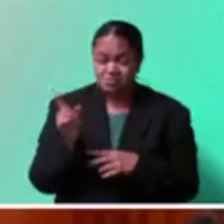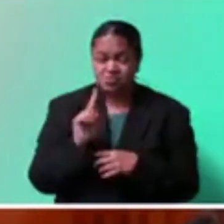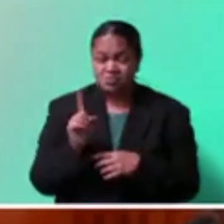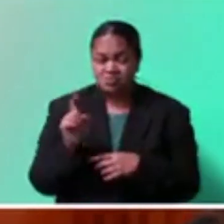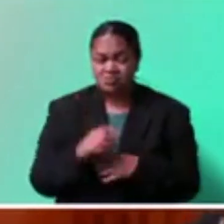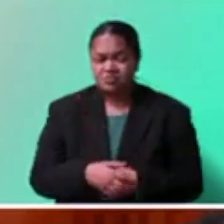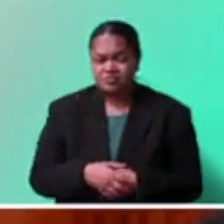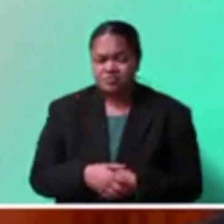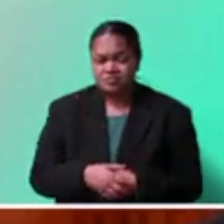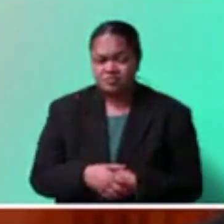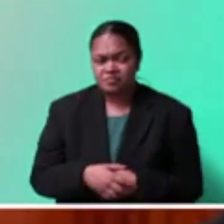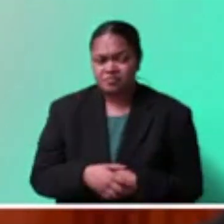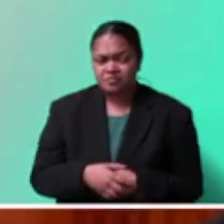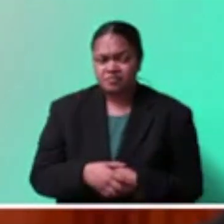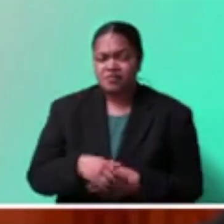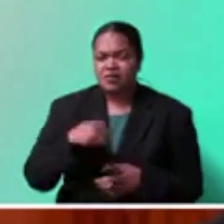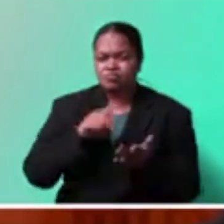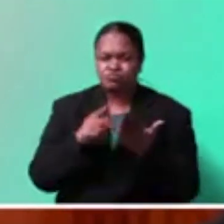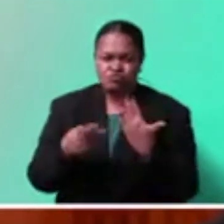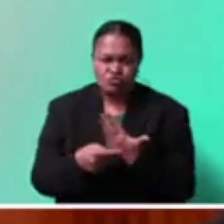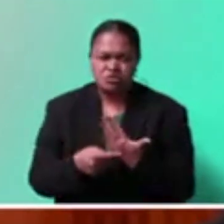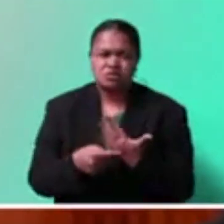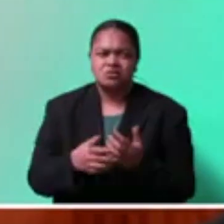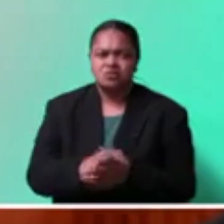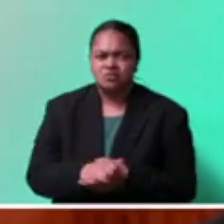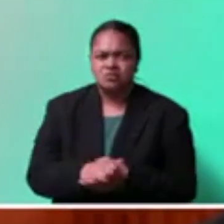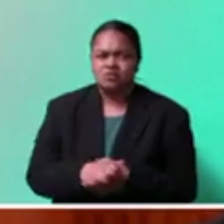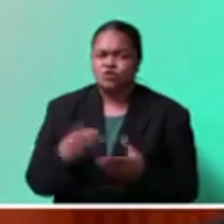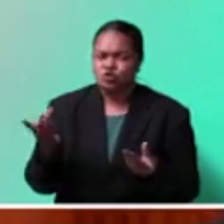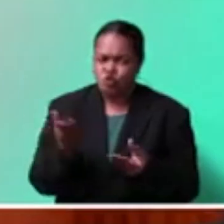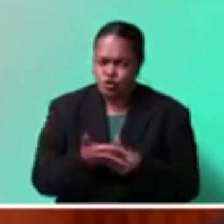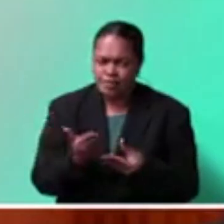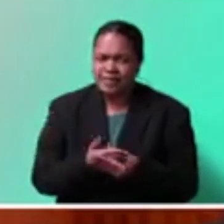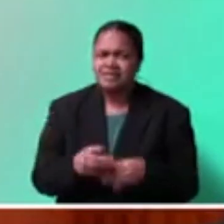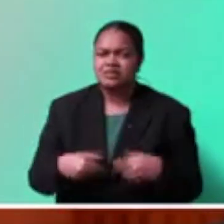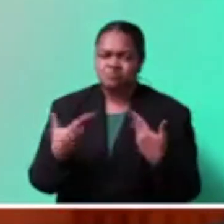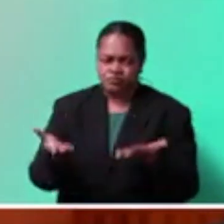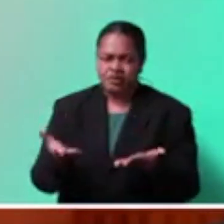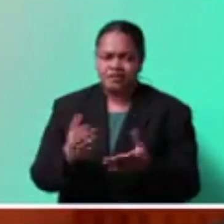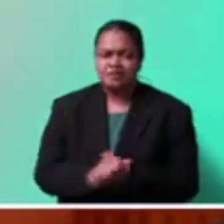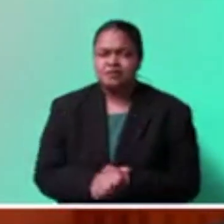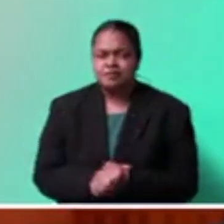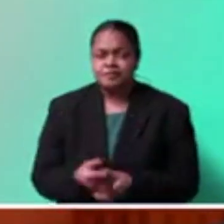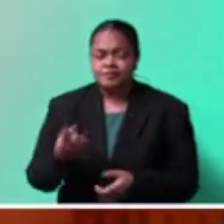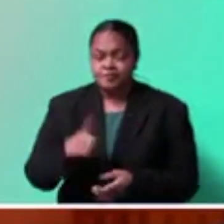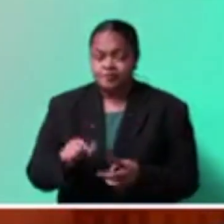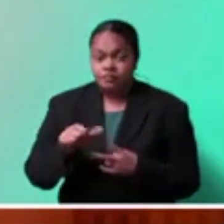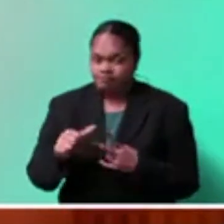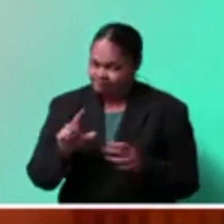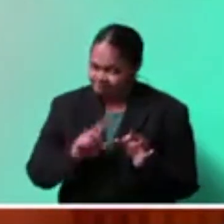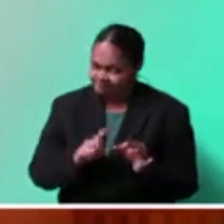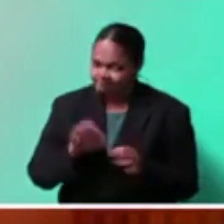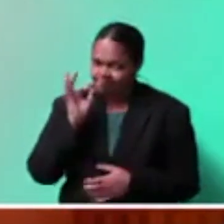proposed waste-to-energy project, where documents were provided, as well as questions